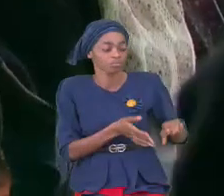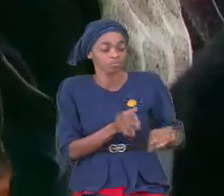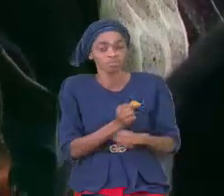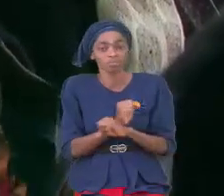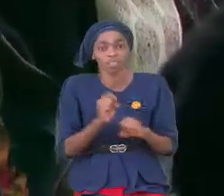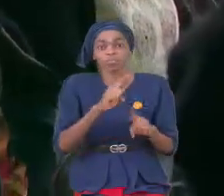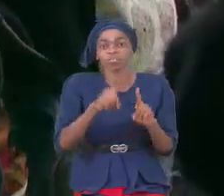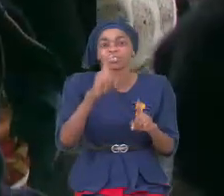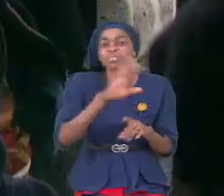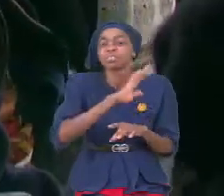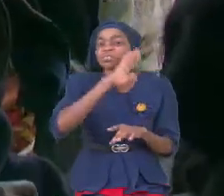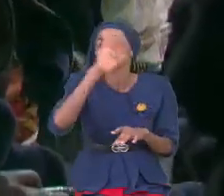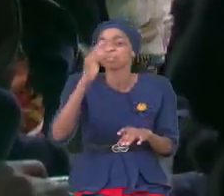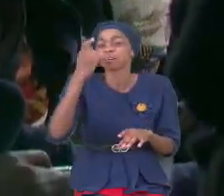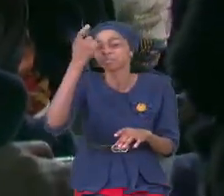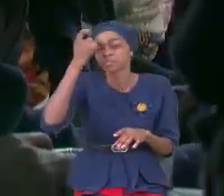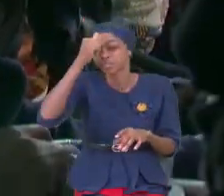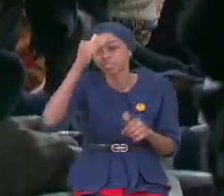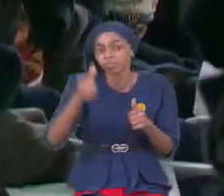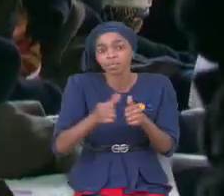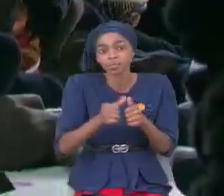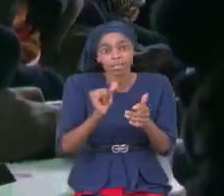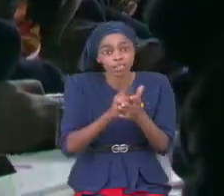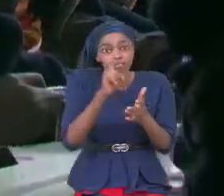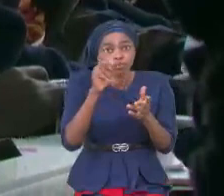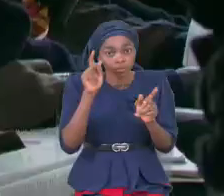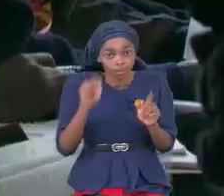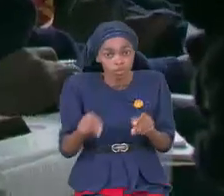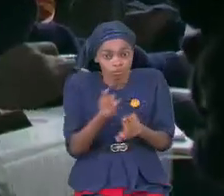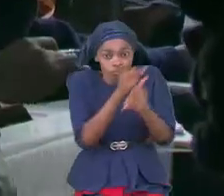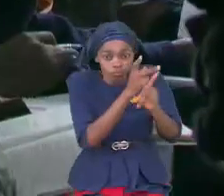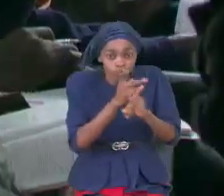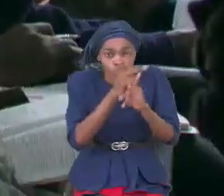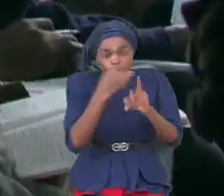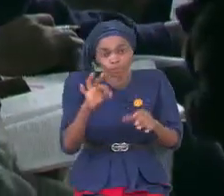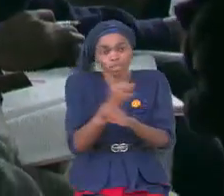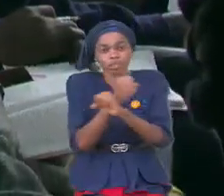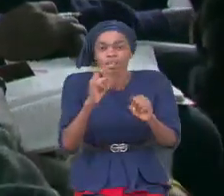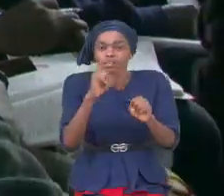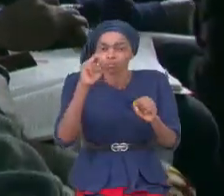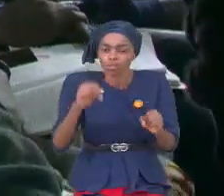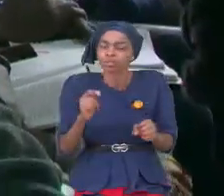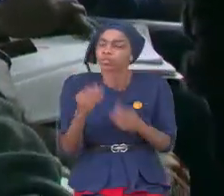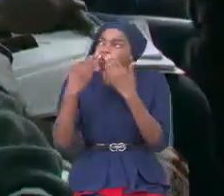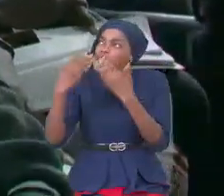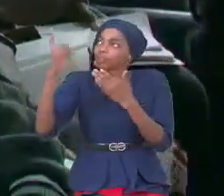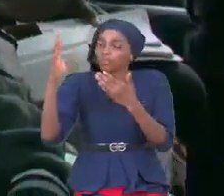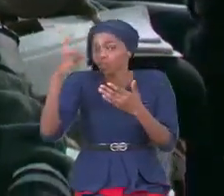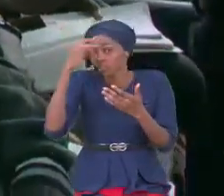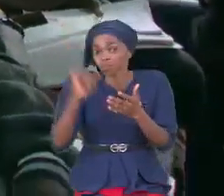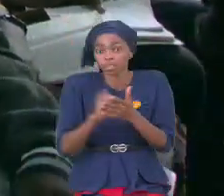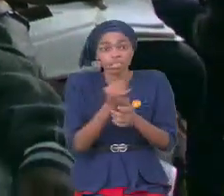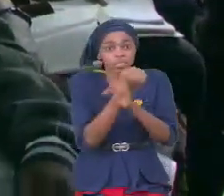service that thing. And you need to praise God for that thing. You need to do the work of God. You need to obey the will of